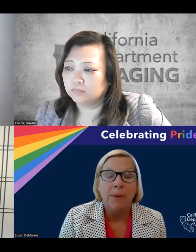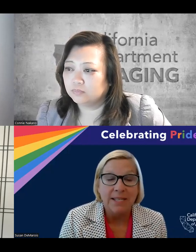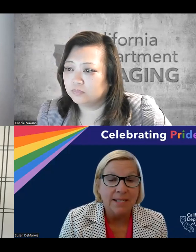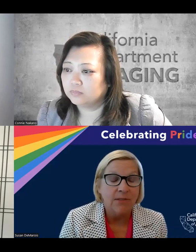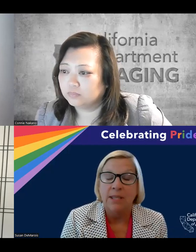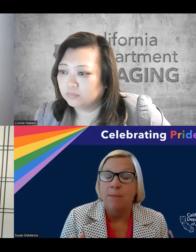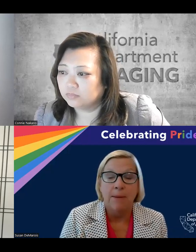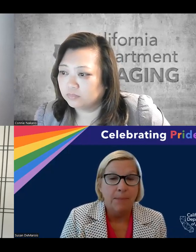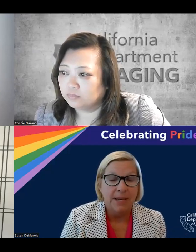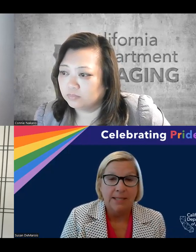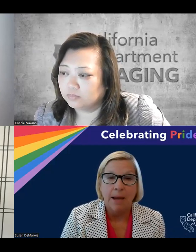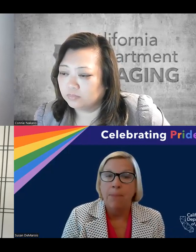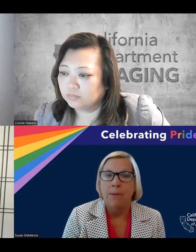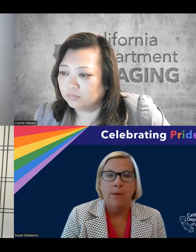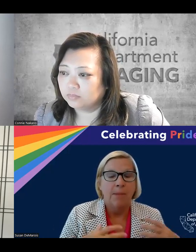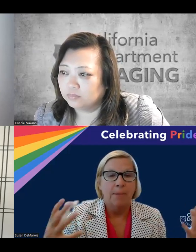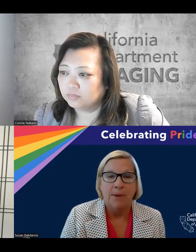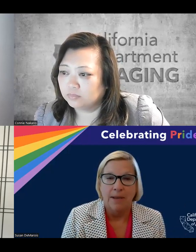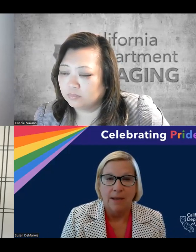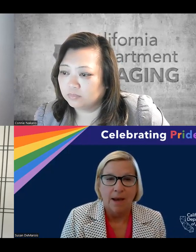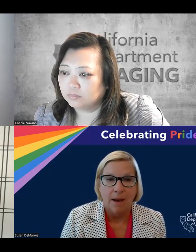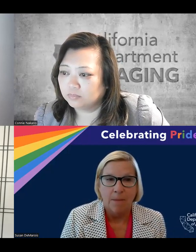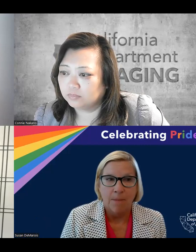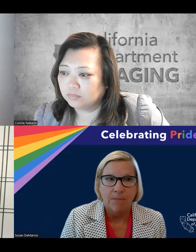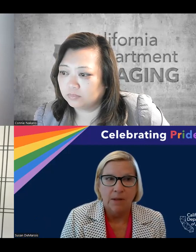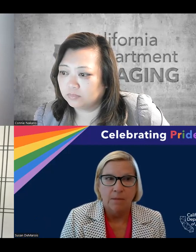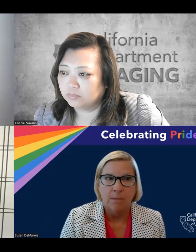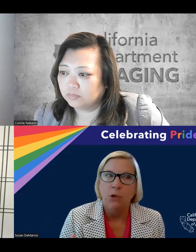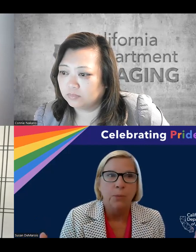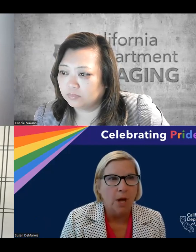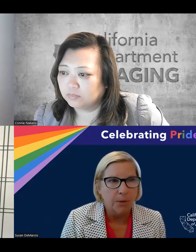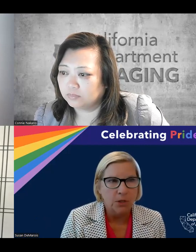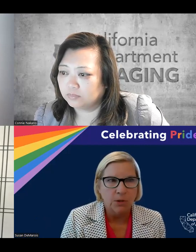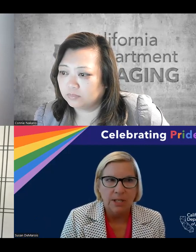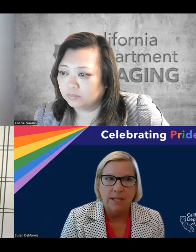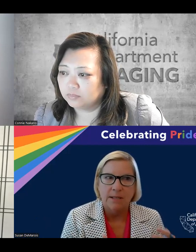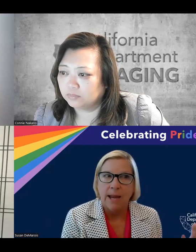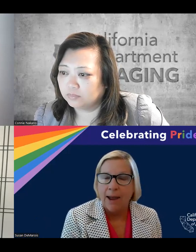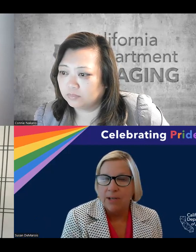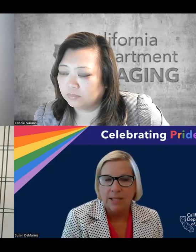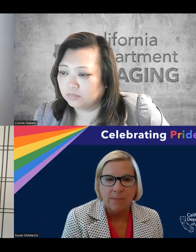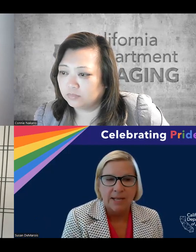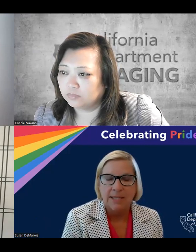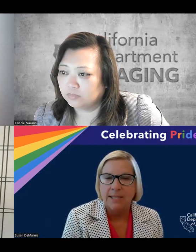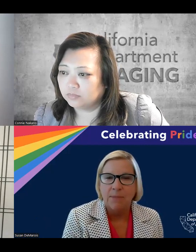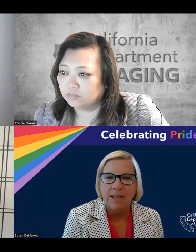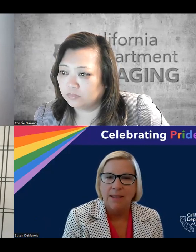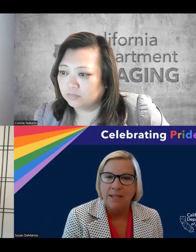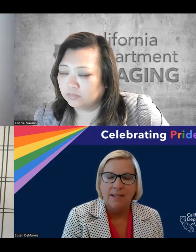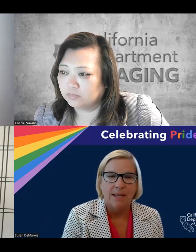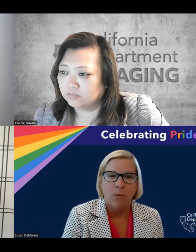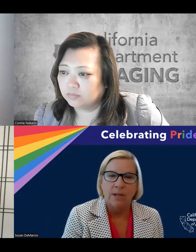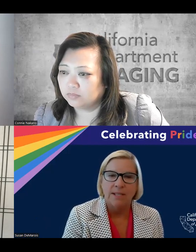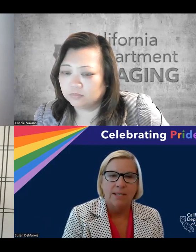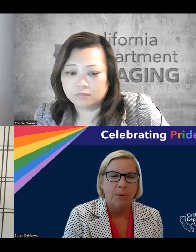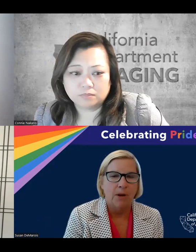there will be pieces of it that may be picked up. There might be multiple opportunities. Advocates might see something in